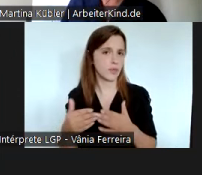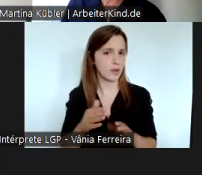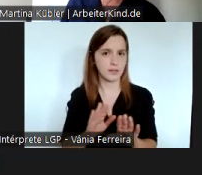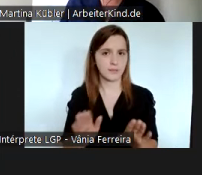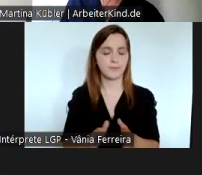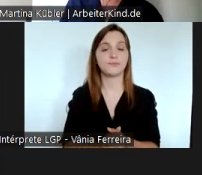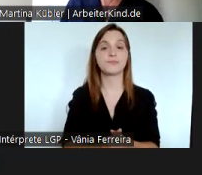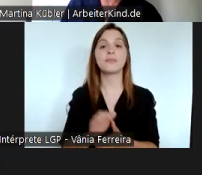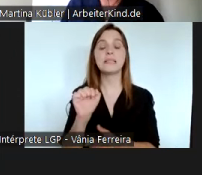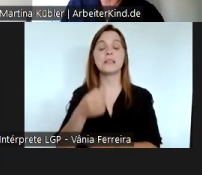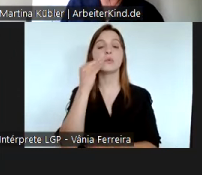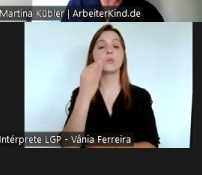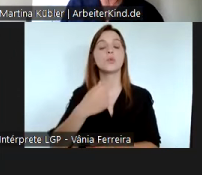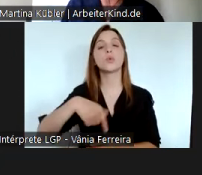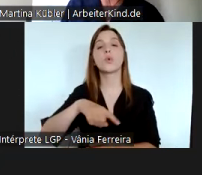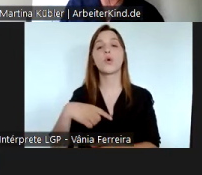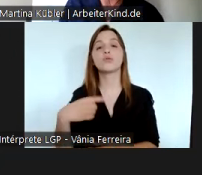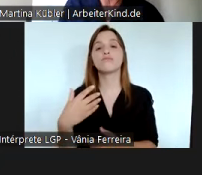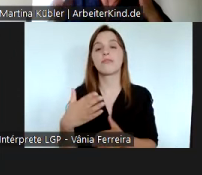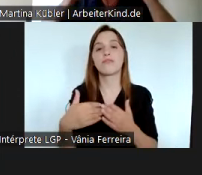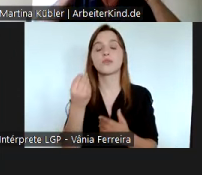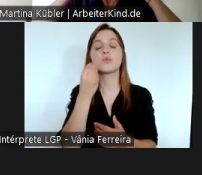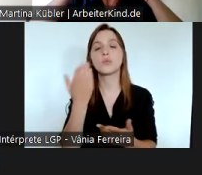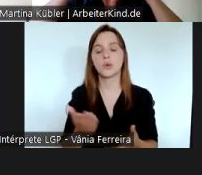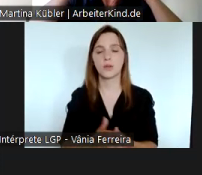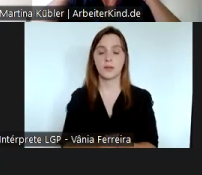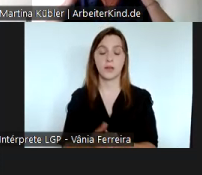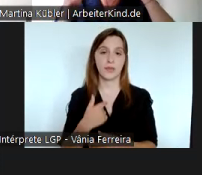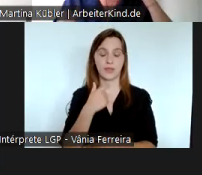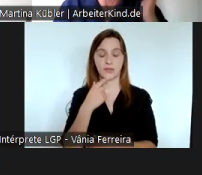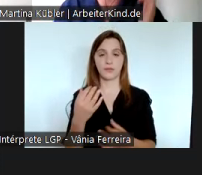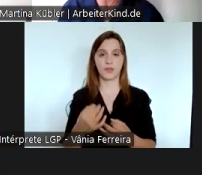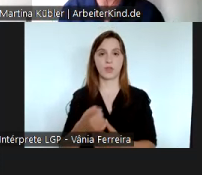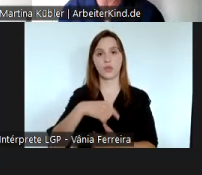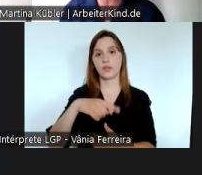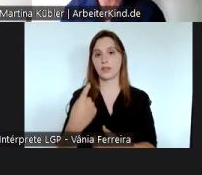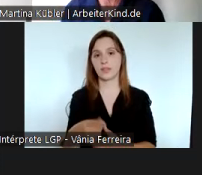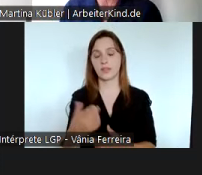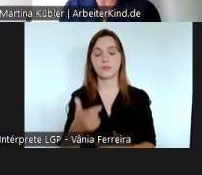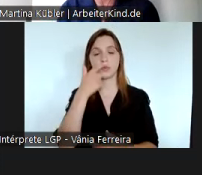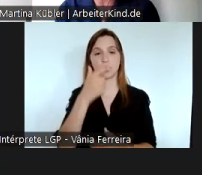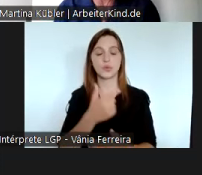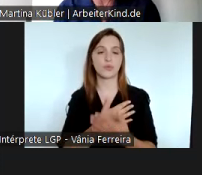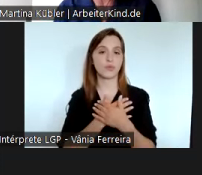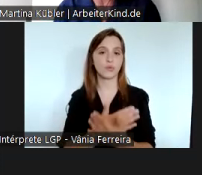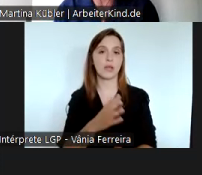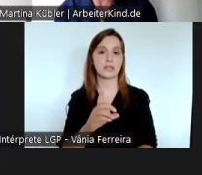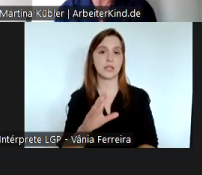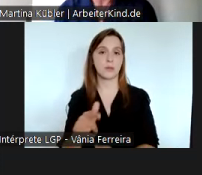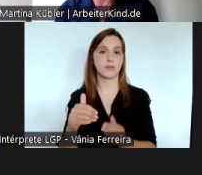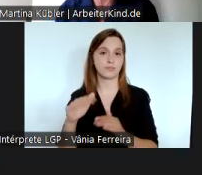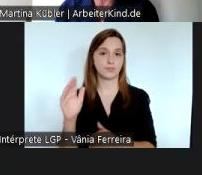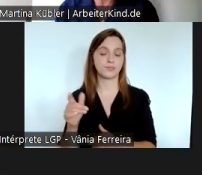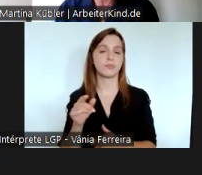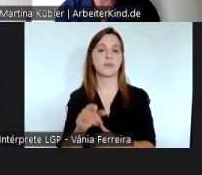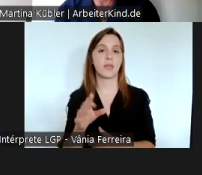Yes, and how do we do this? So as I said, we have over 6,000 volunteers all over Germany and